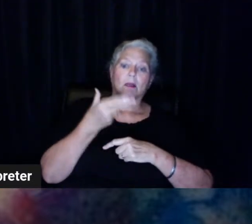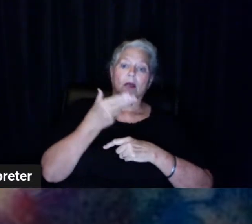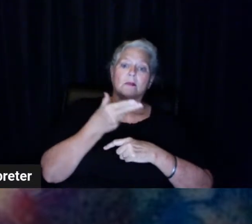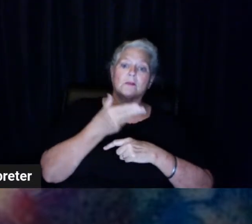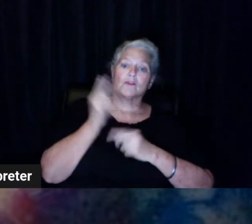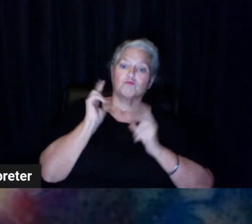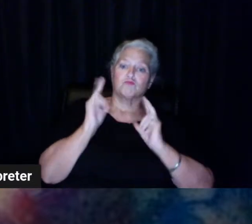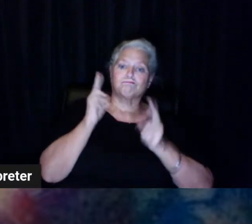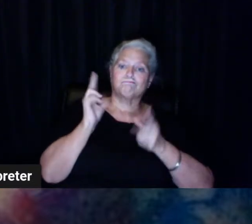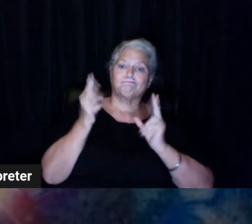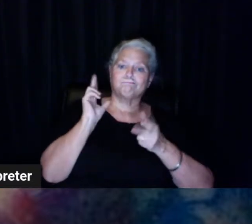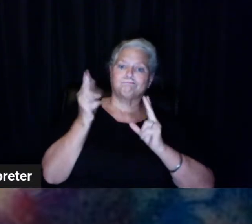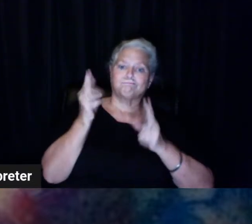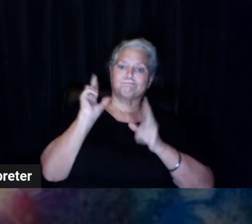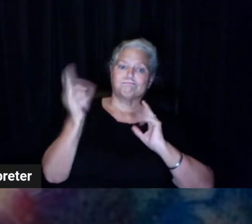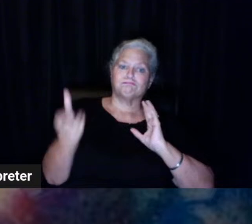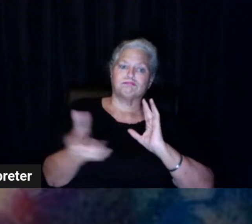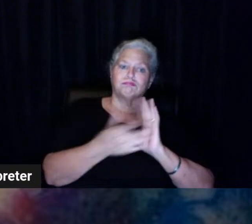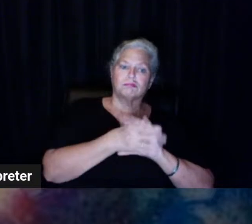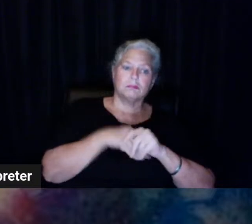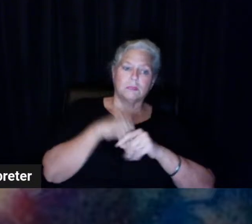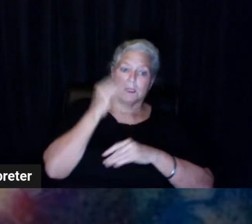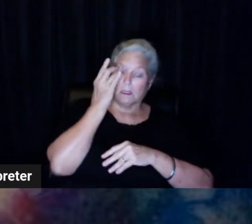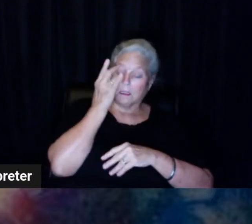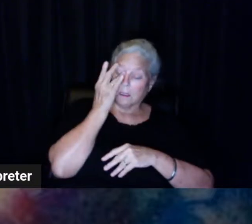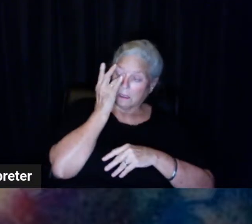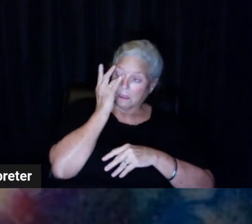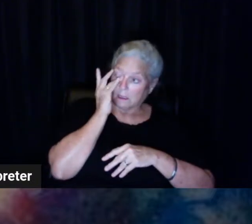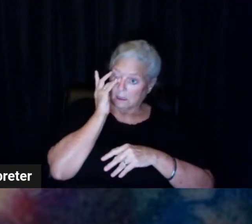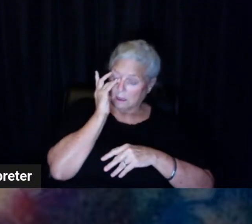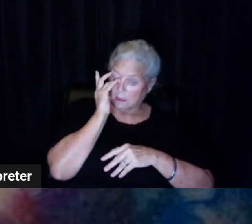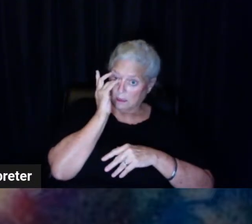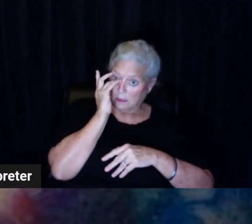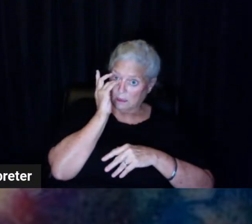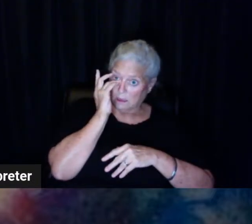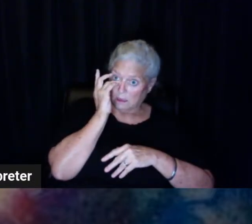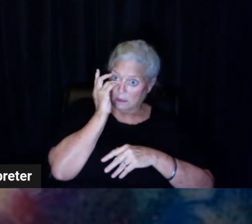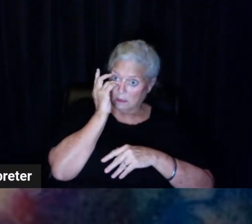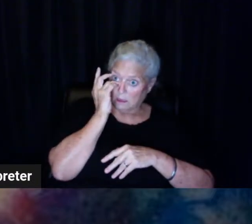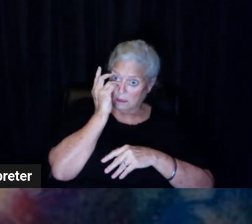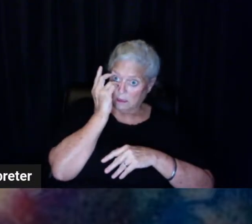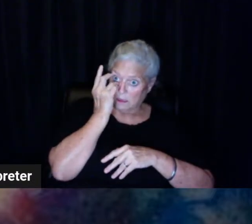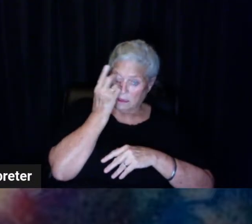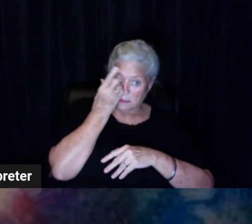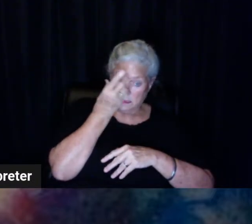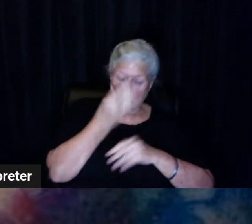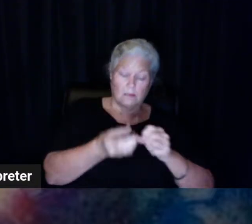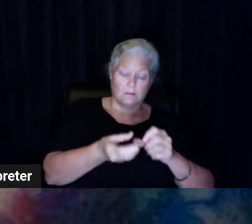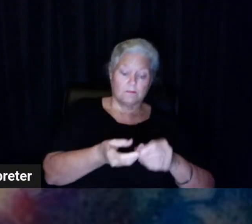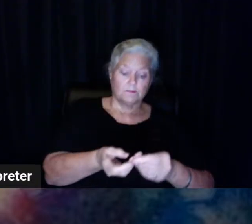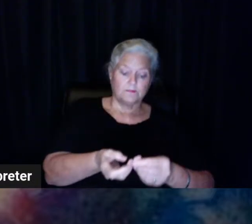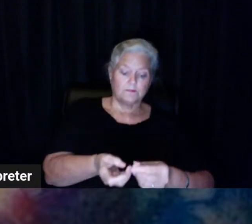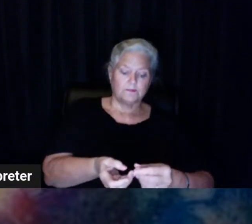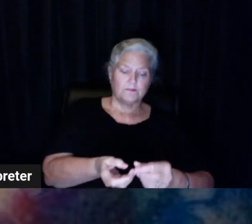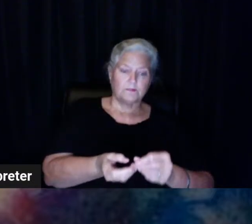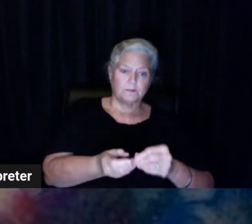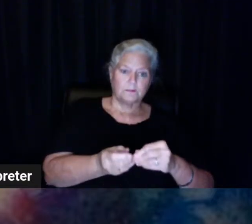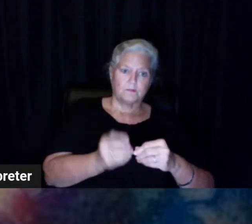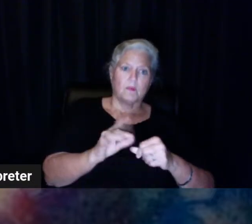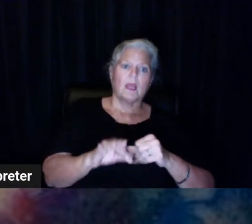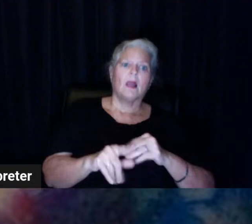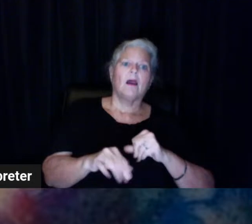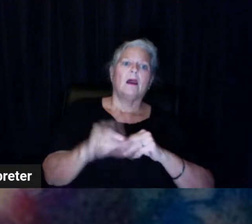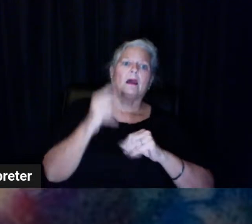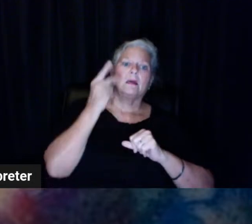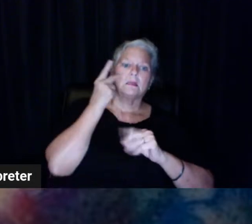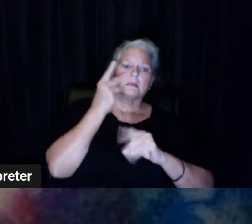ablazing. Lead shooters ablazing. I'm trying to see. So my classes, I'm taking a